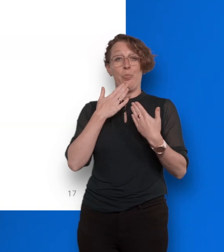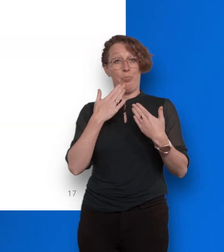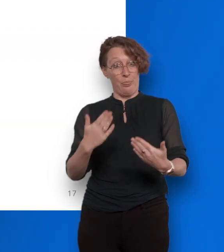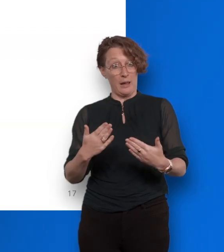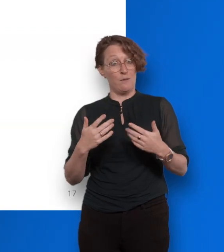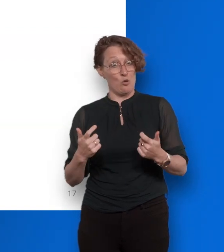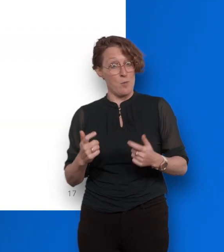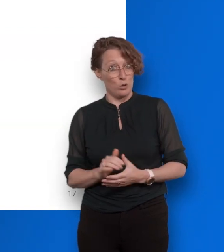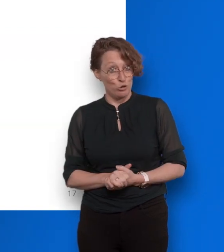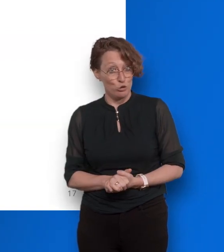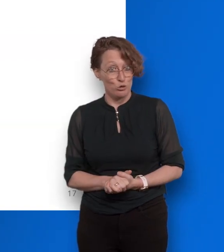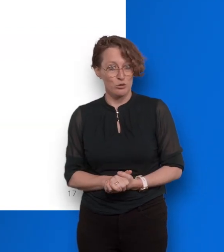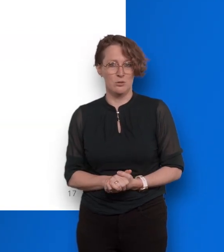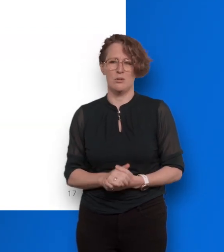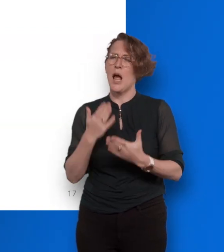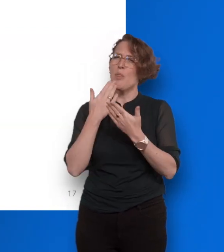Thanks very much.